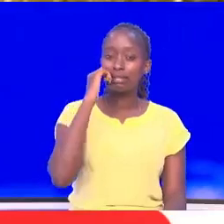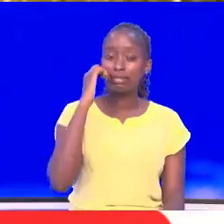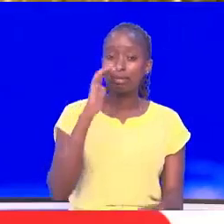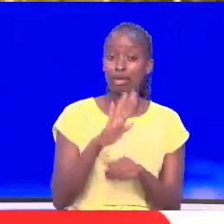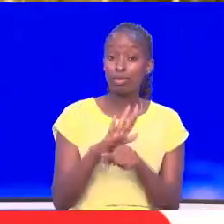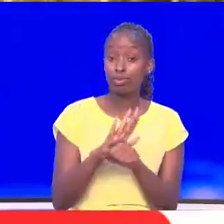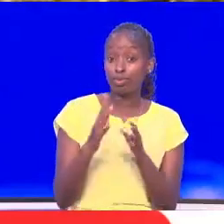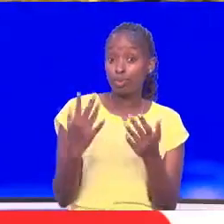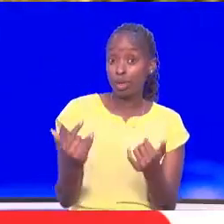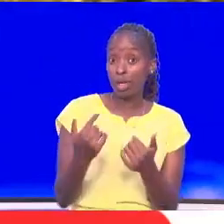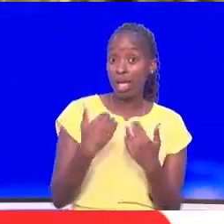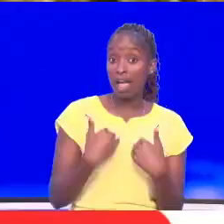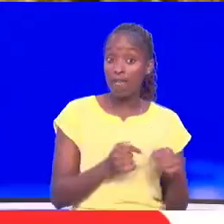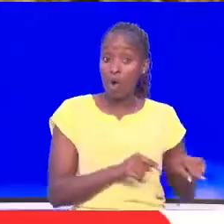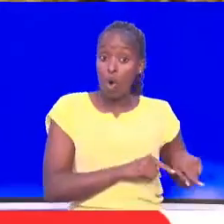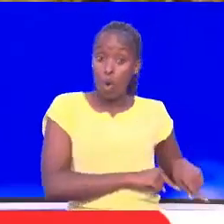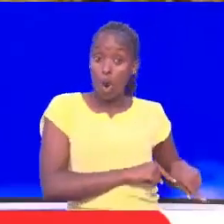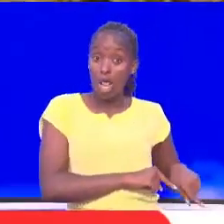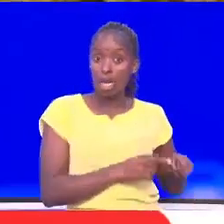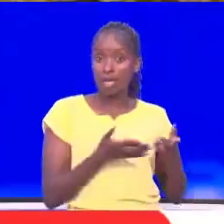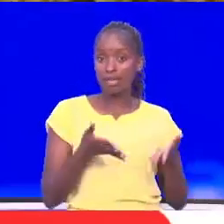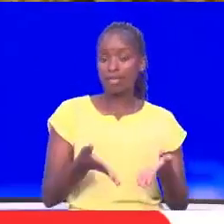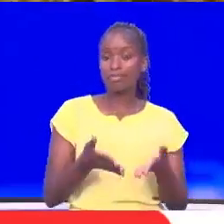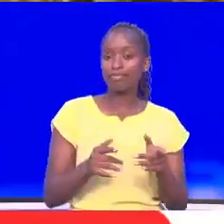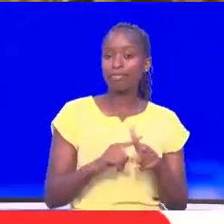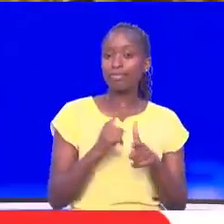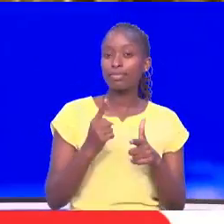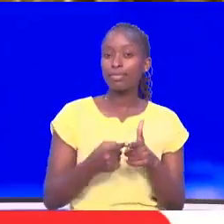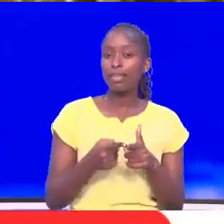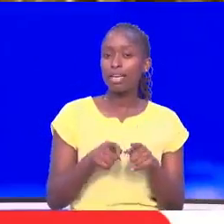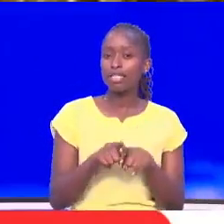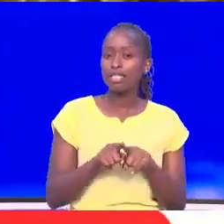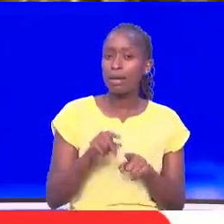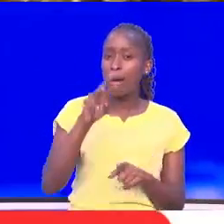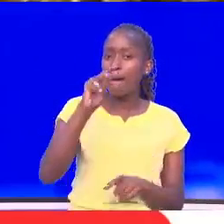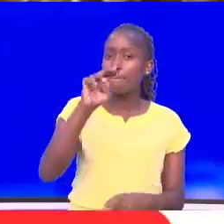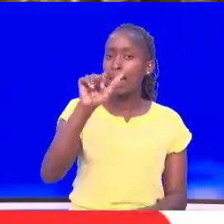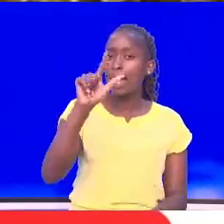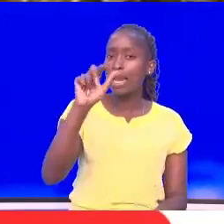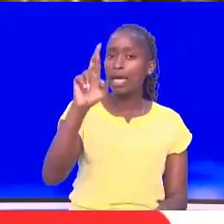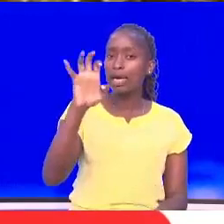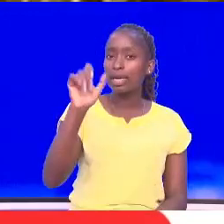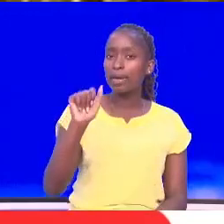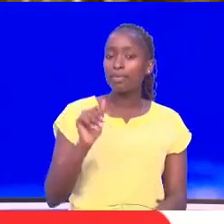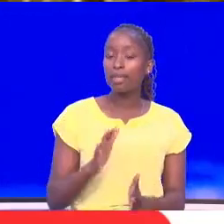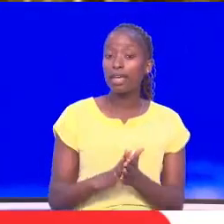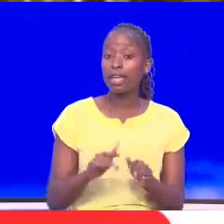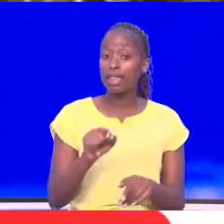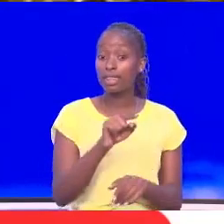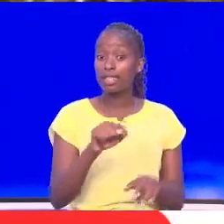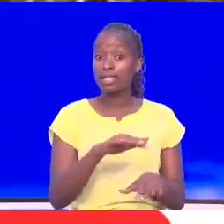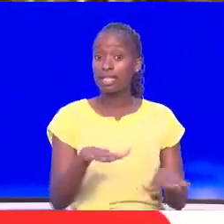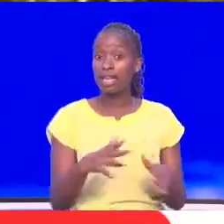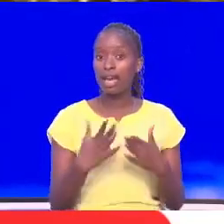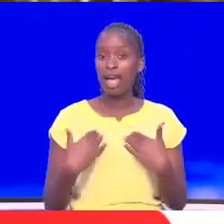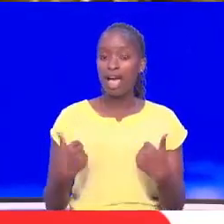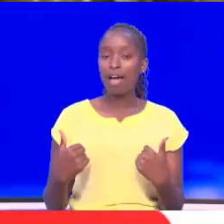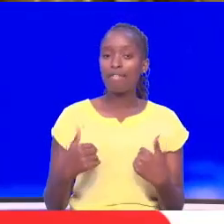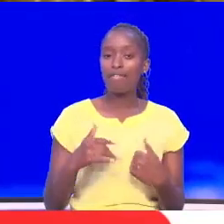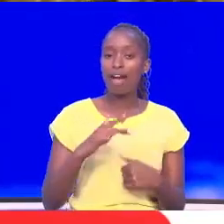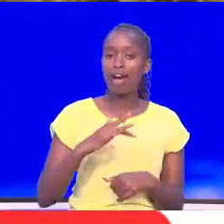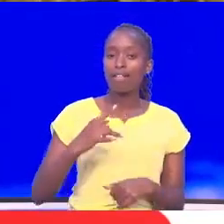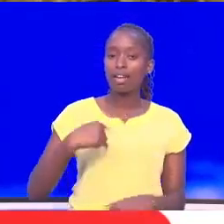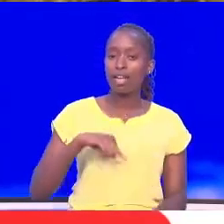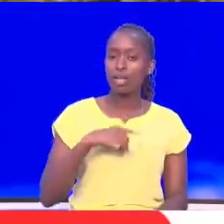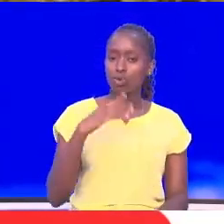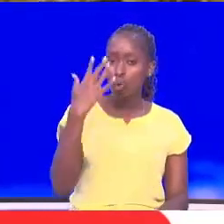now we have cholera here, we have got malaria, and these breeding areas, it's affect us